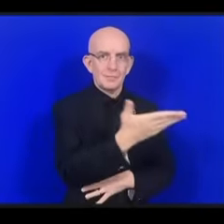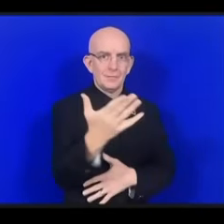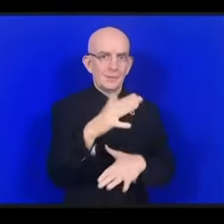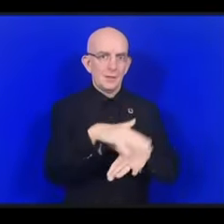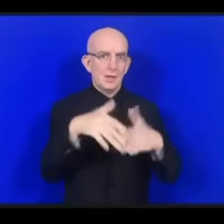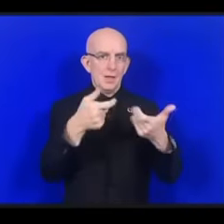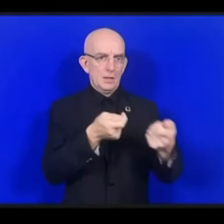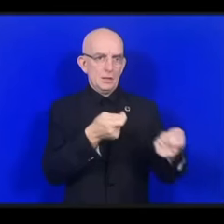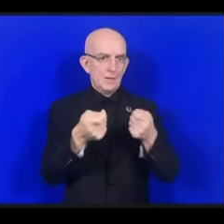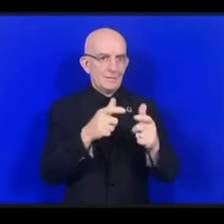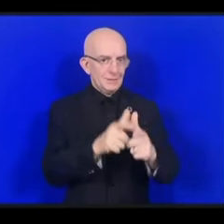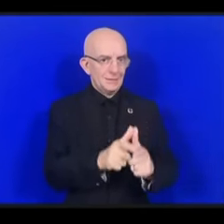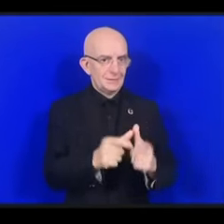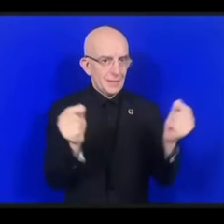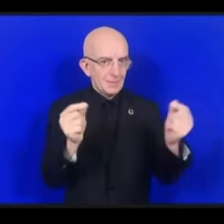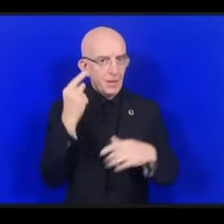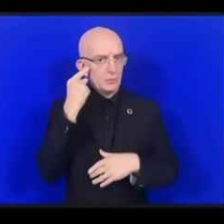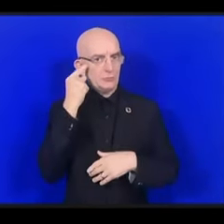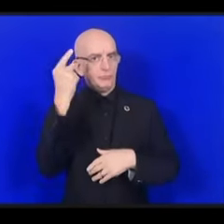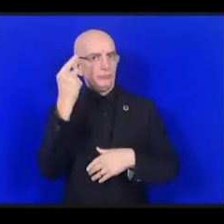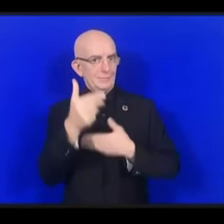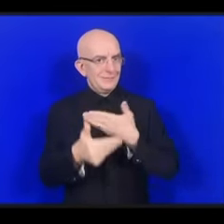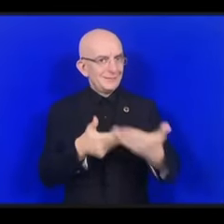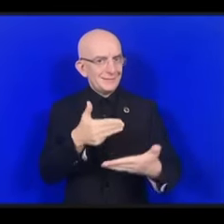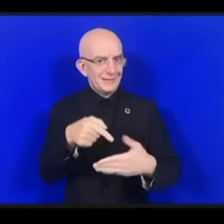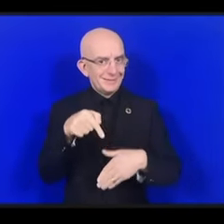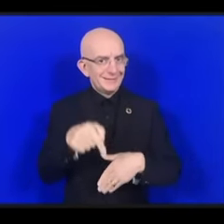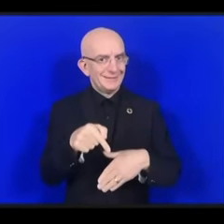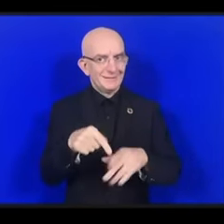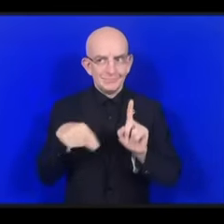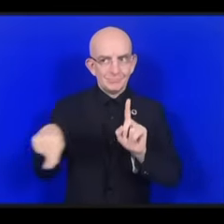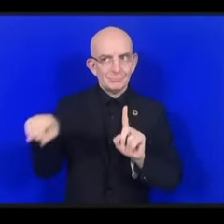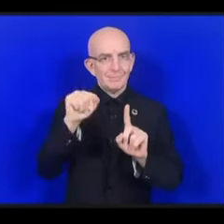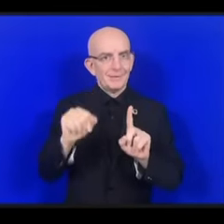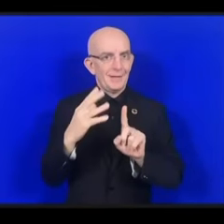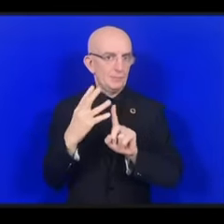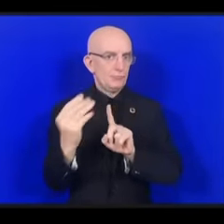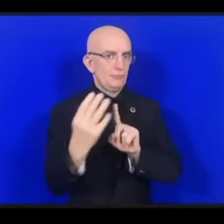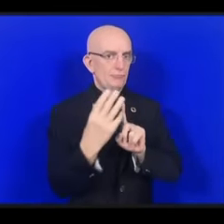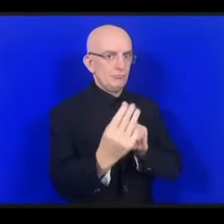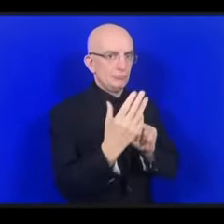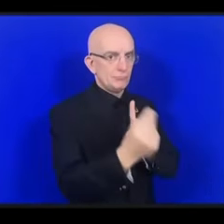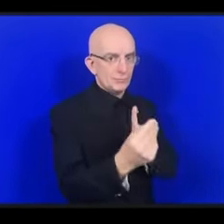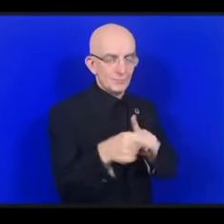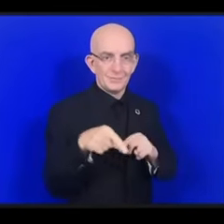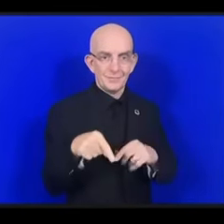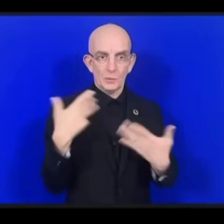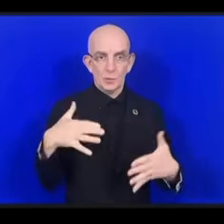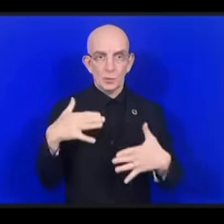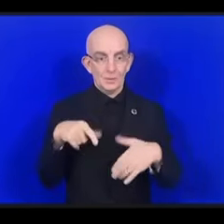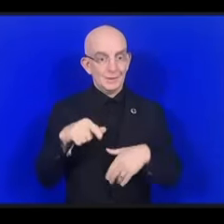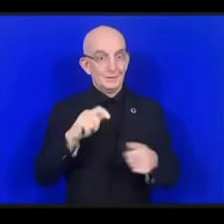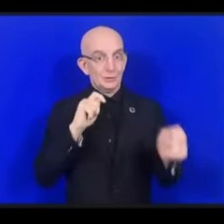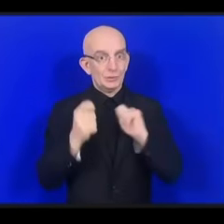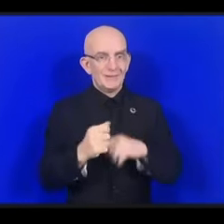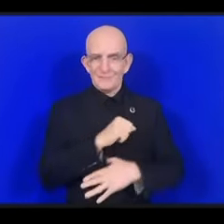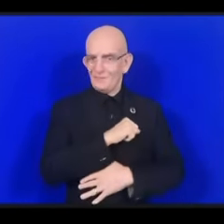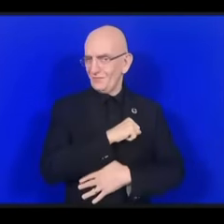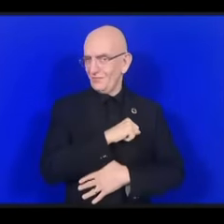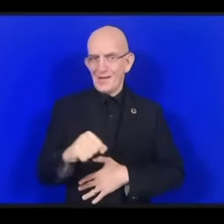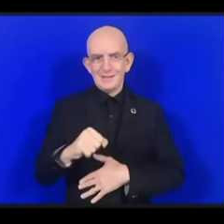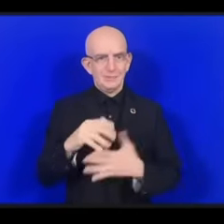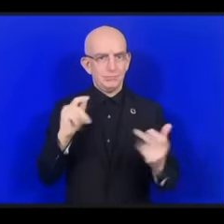afford to be playing catch-up while the world changes around us. I sincerely welcome this